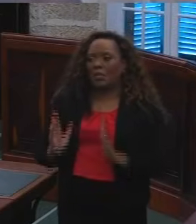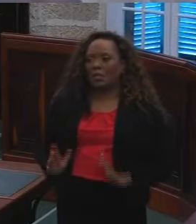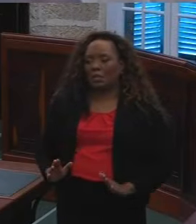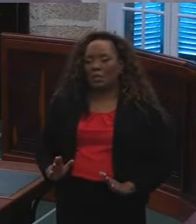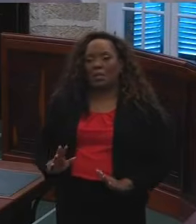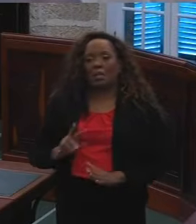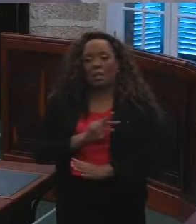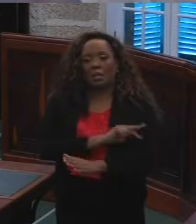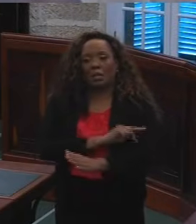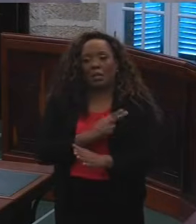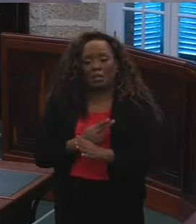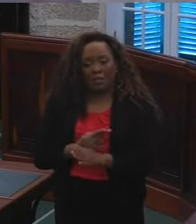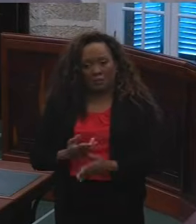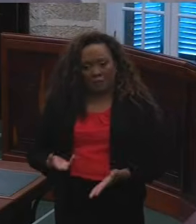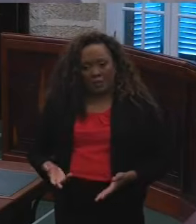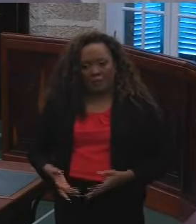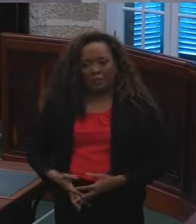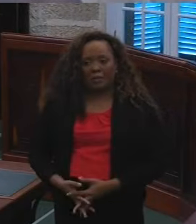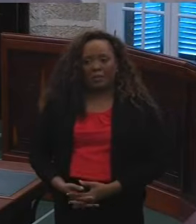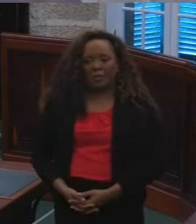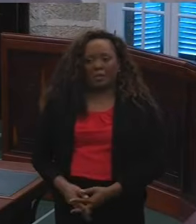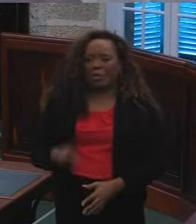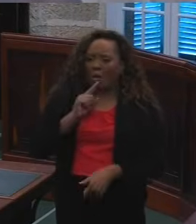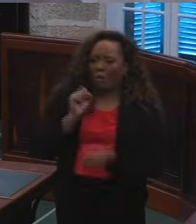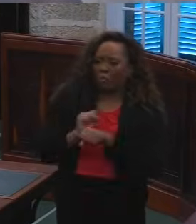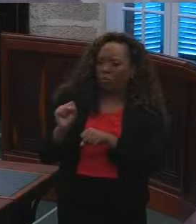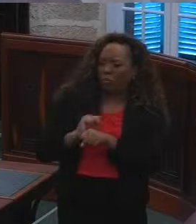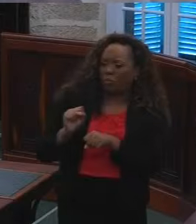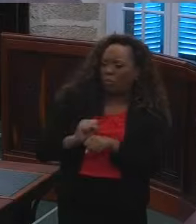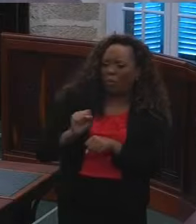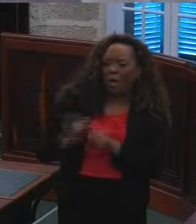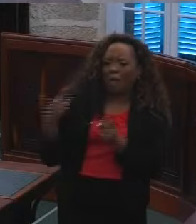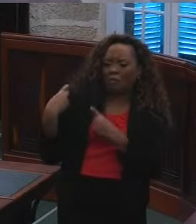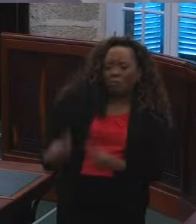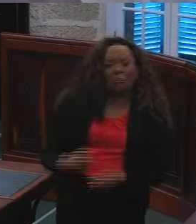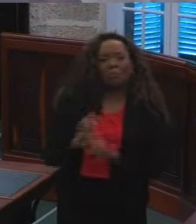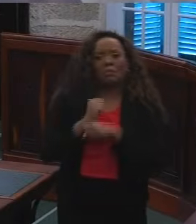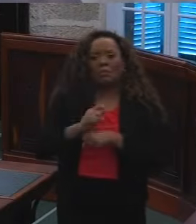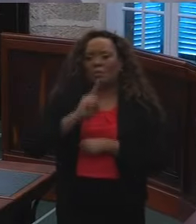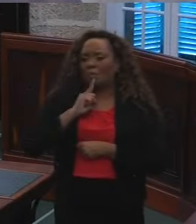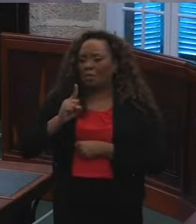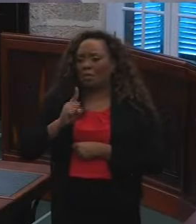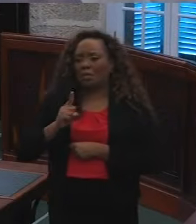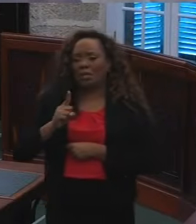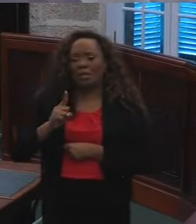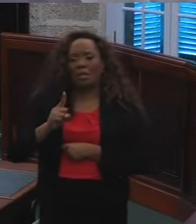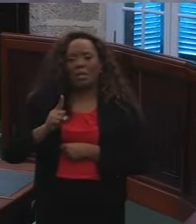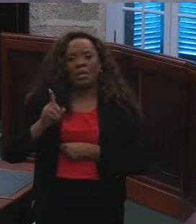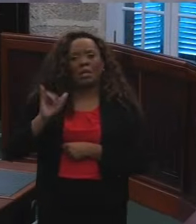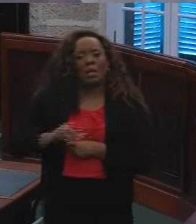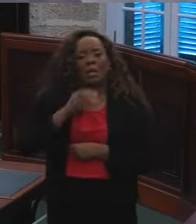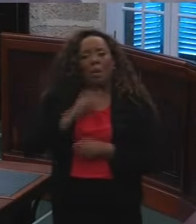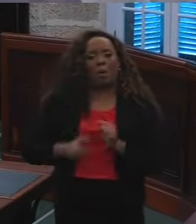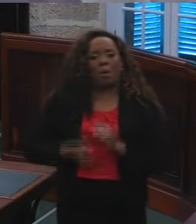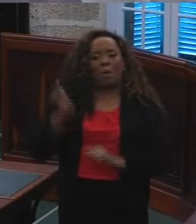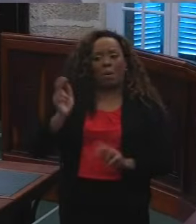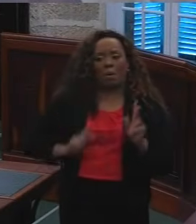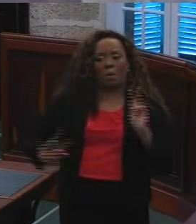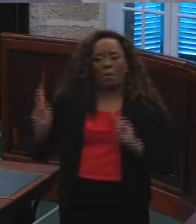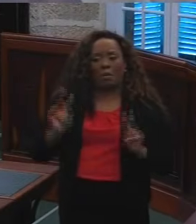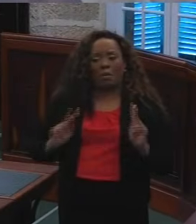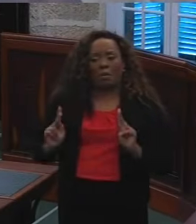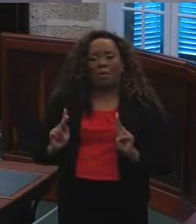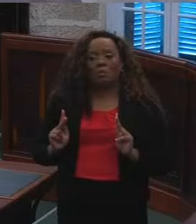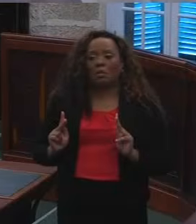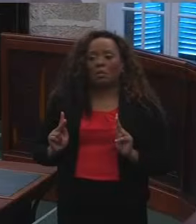of St. Michael South, who work assiduously to ensure that that the seniors in this country not only have